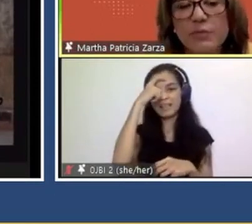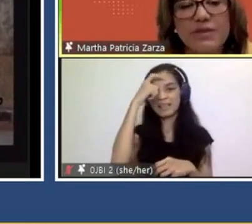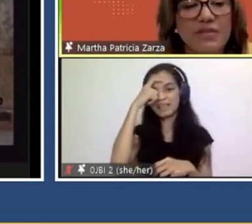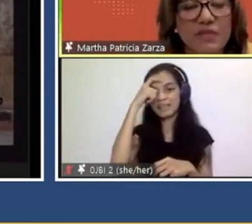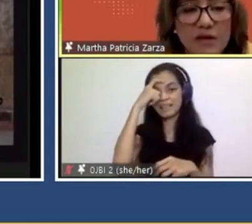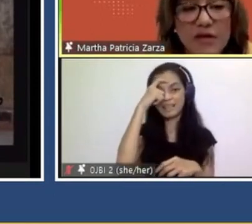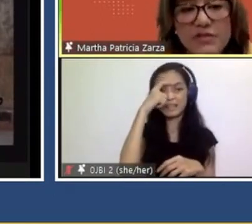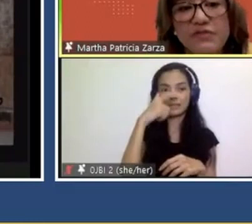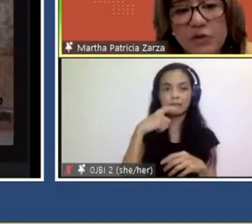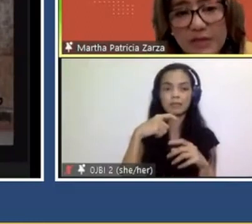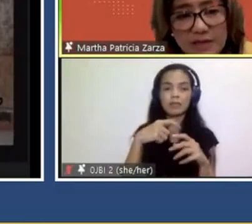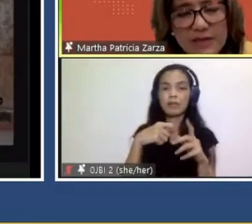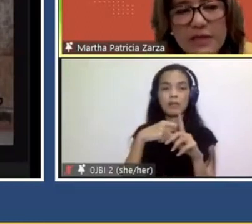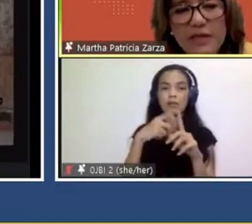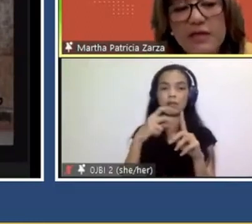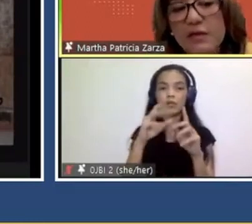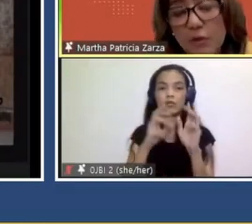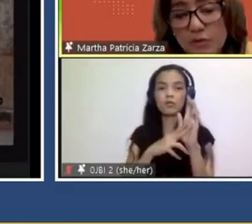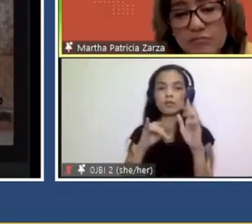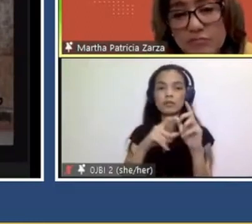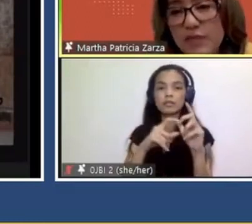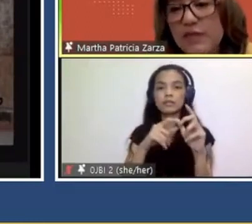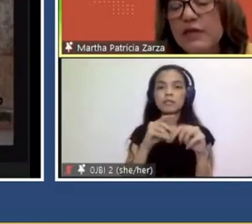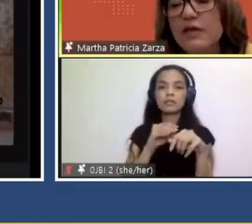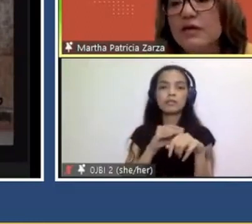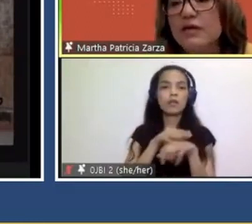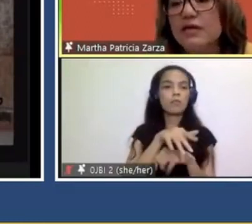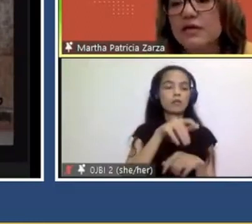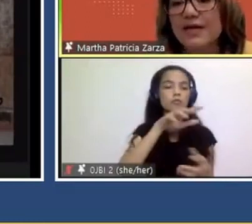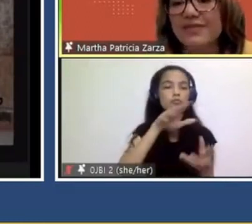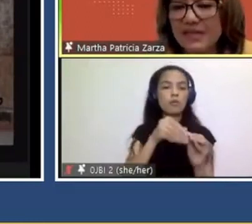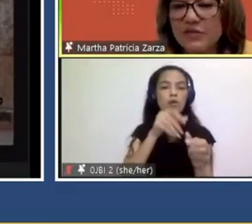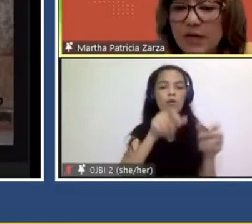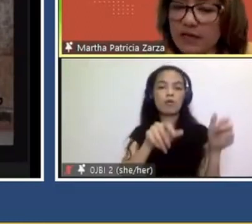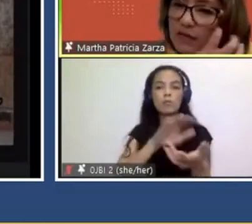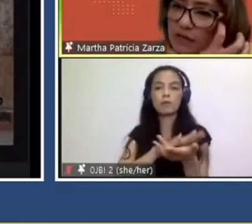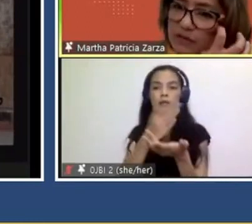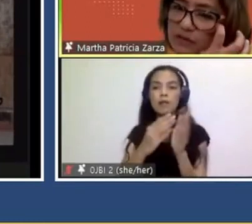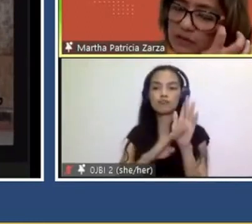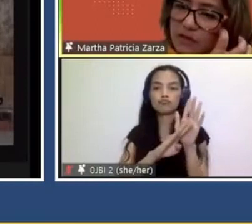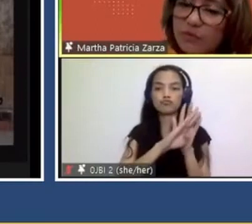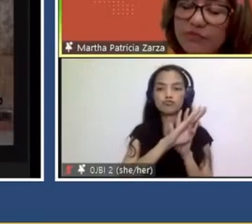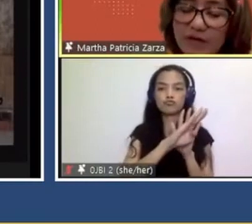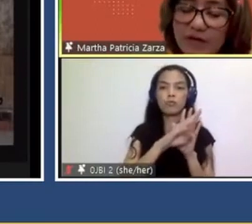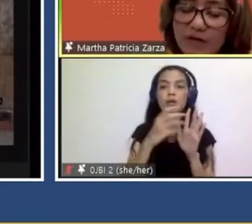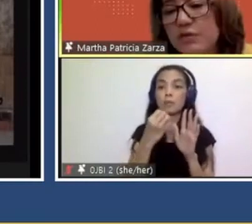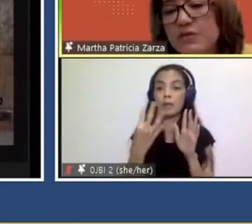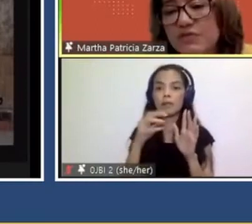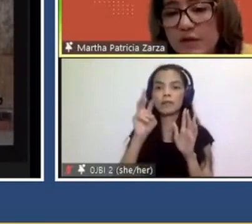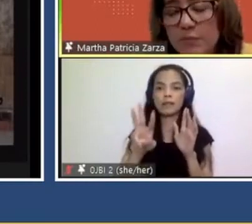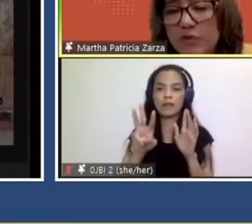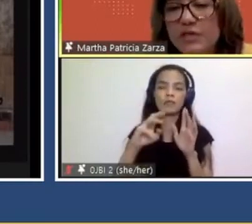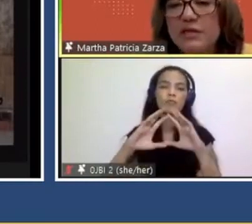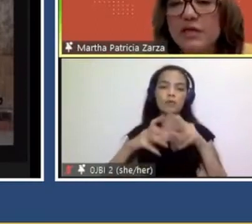disease will be the third cause of mortality in the world. And that's why we found out that